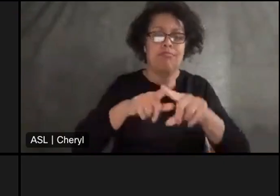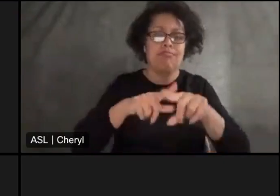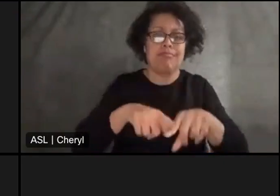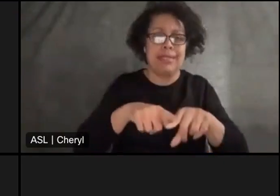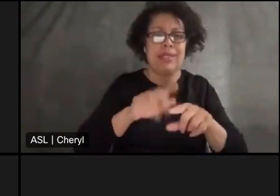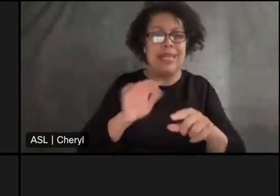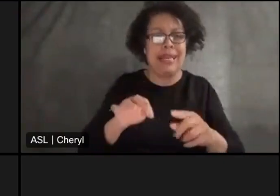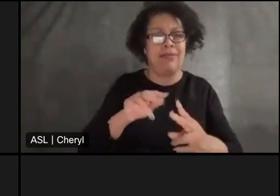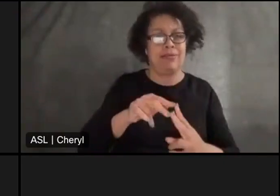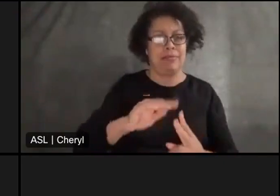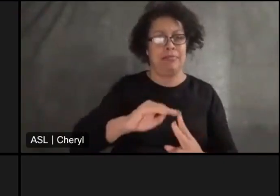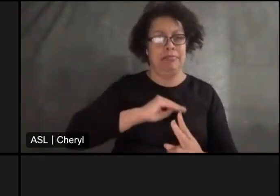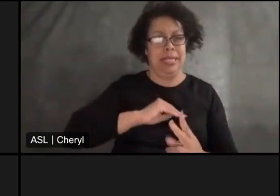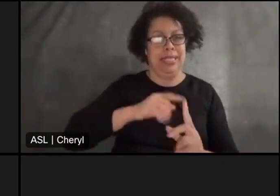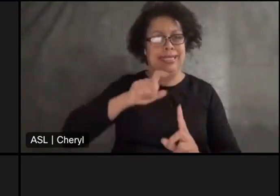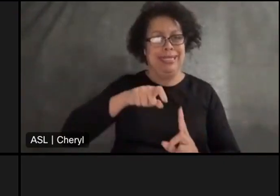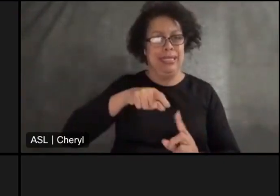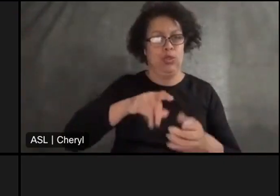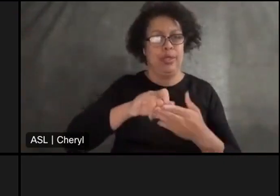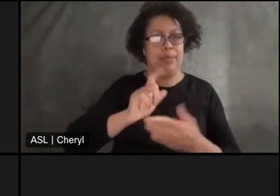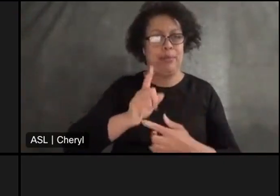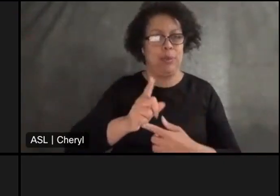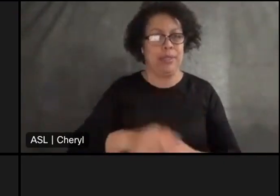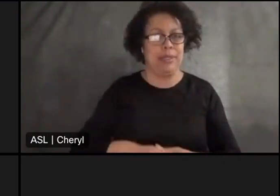those moments can be met with support.